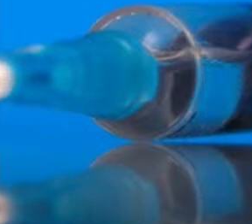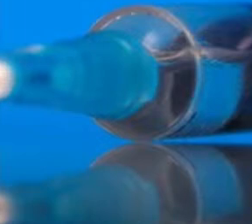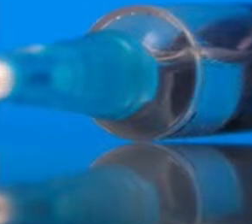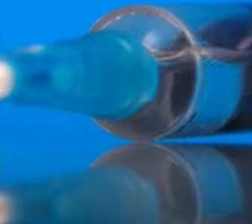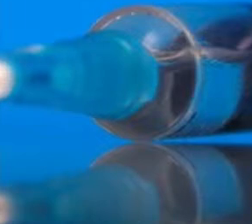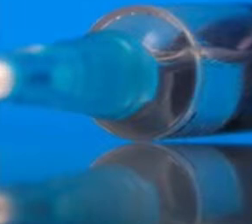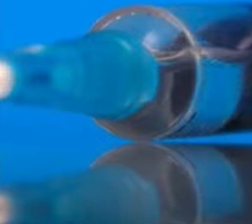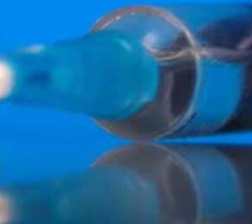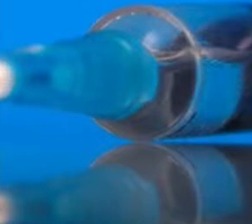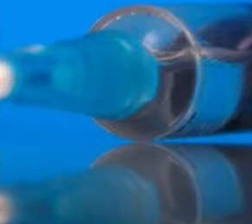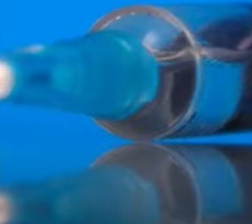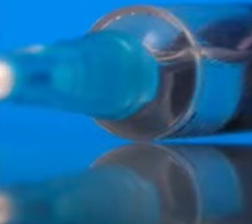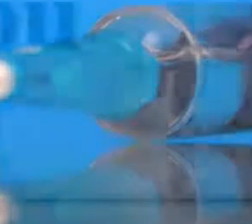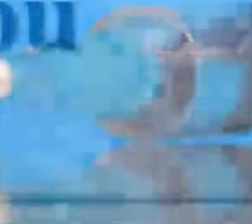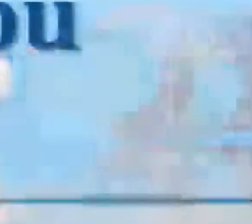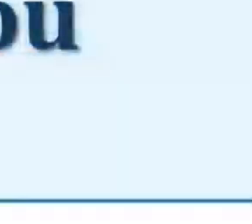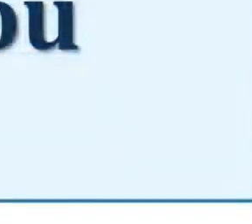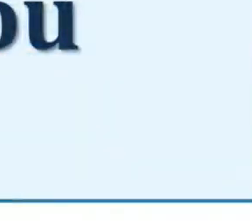commence administration.